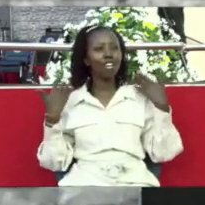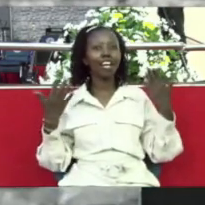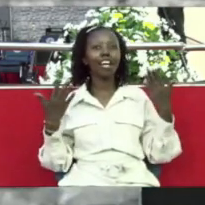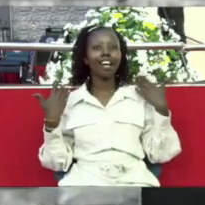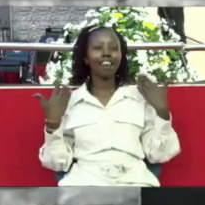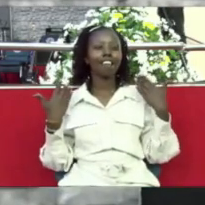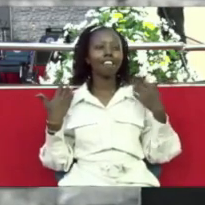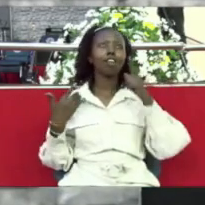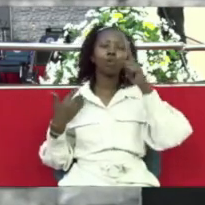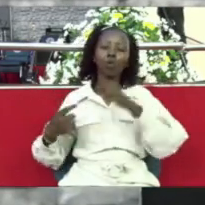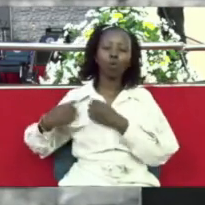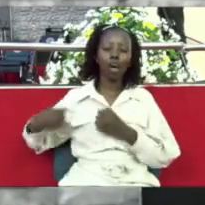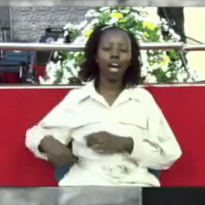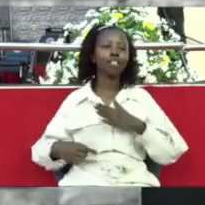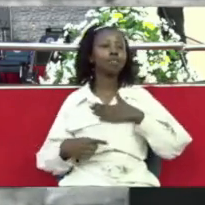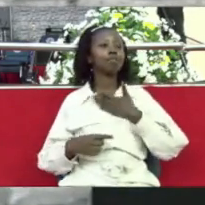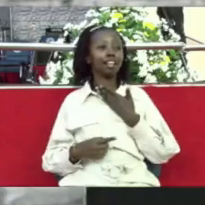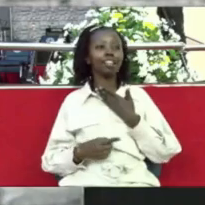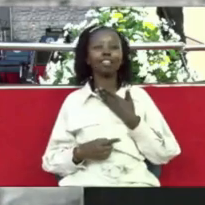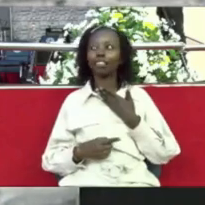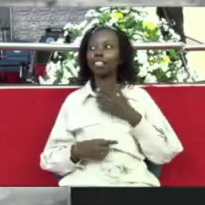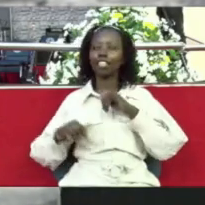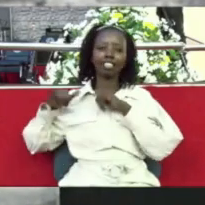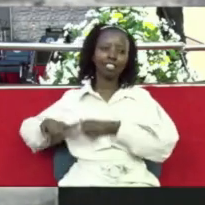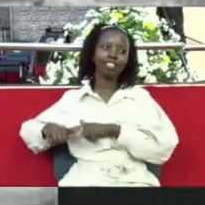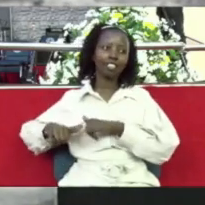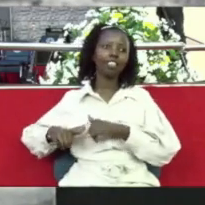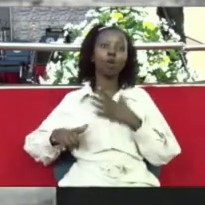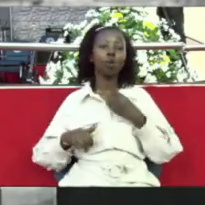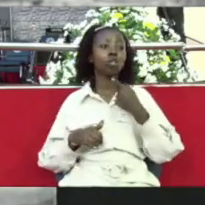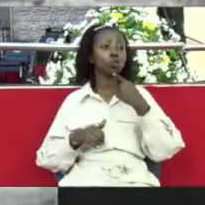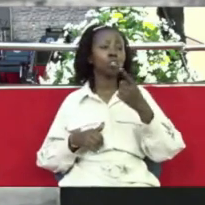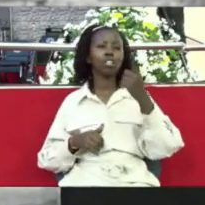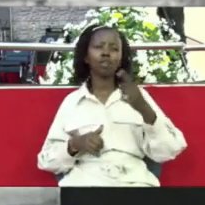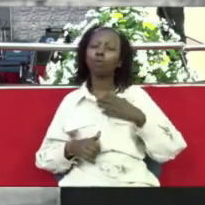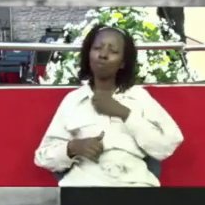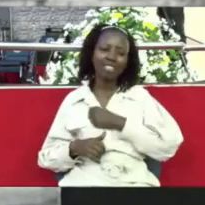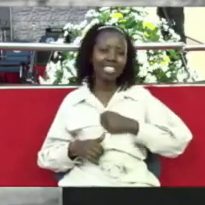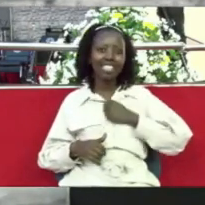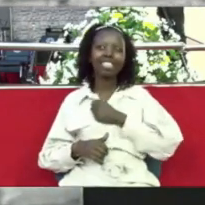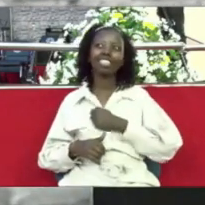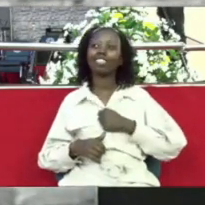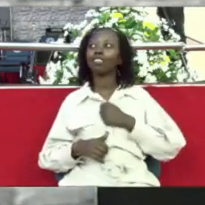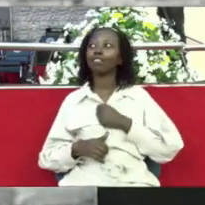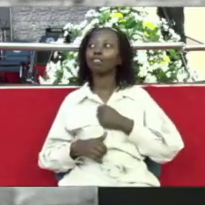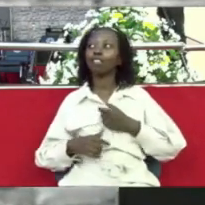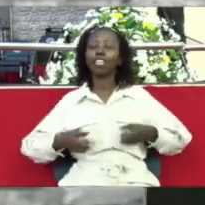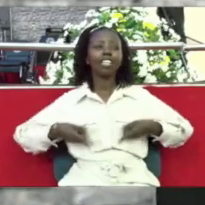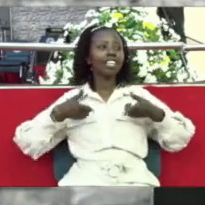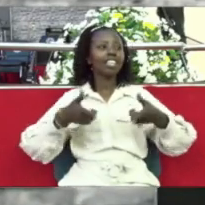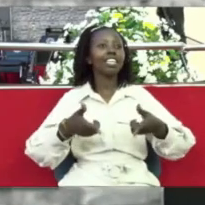my heart and in my spirit for you. I want to tell you to please give our